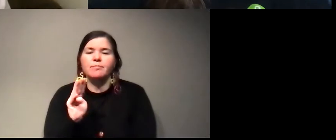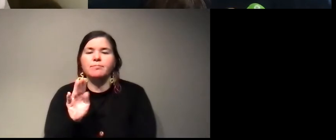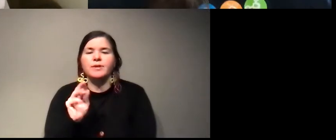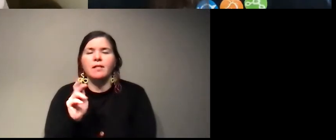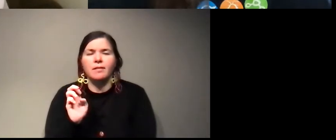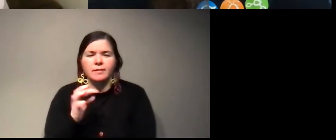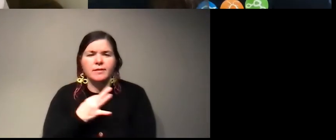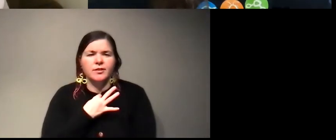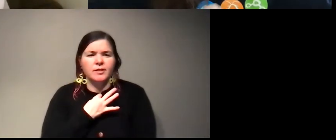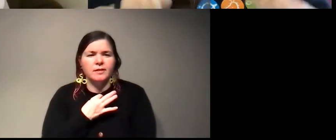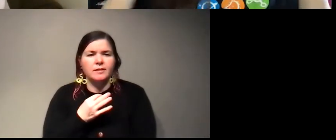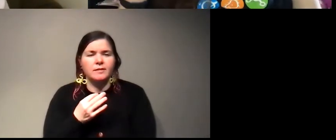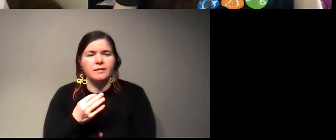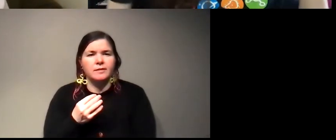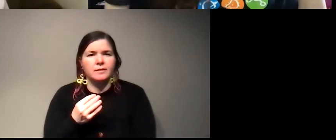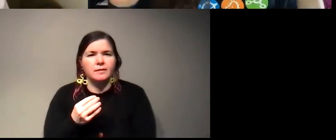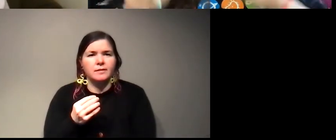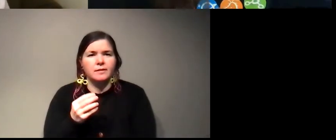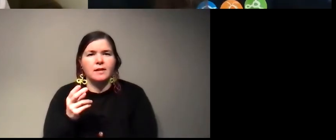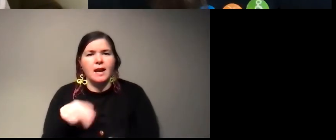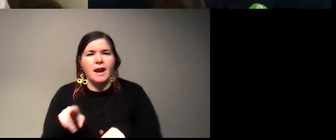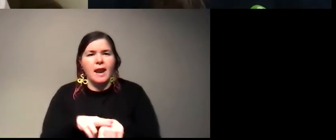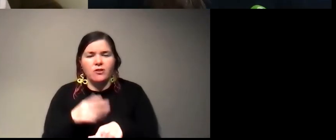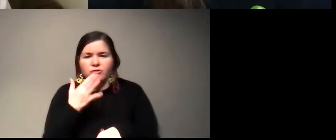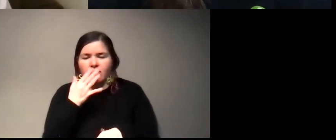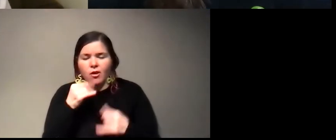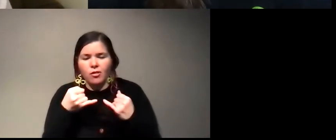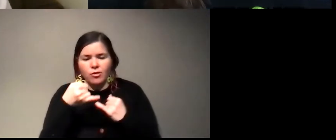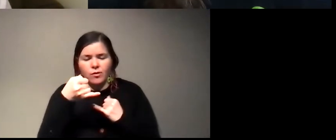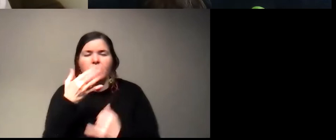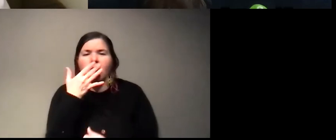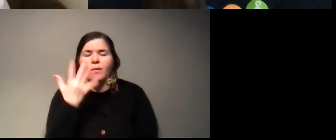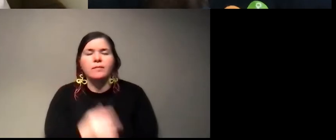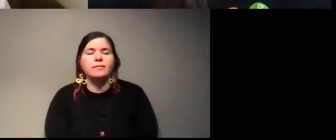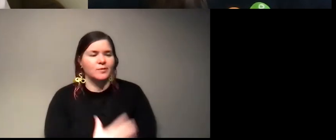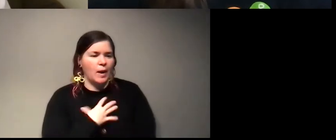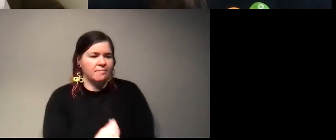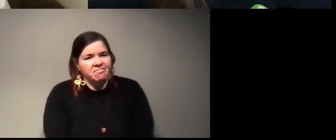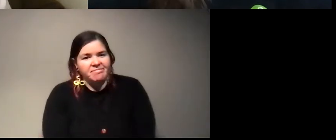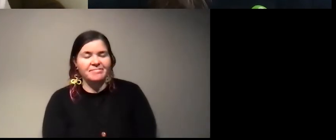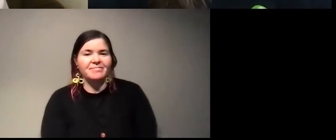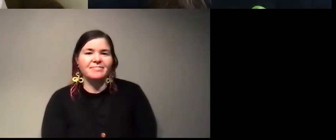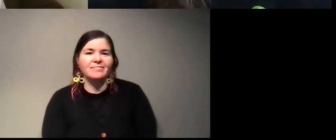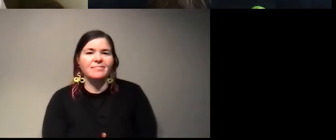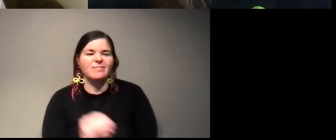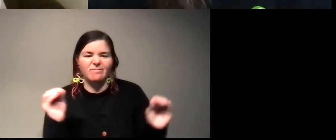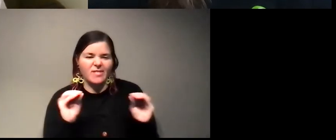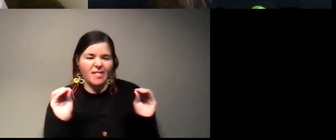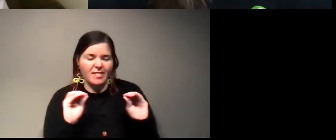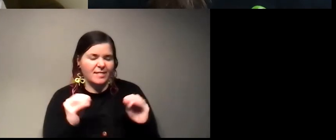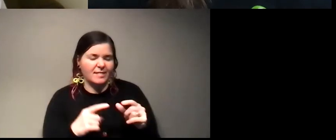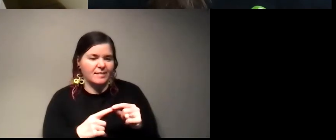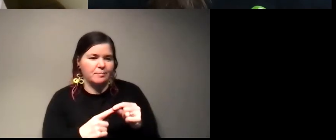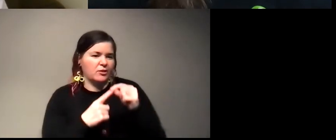to know, what color is naturally colored thread? It's white. So it's not anything